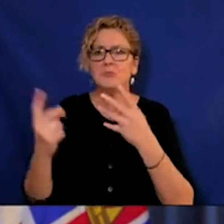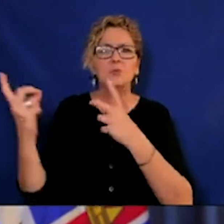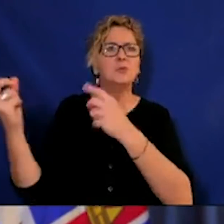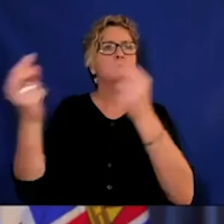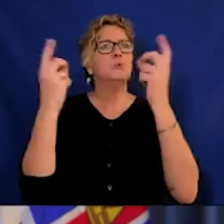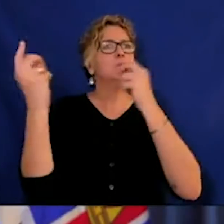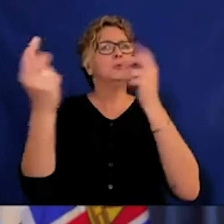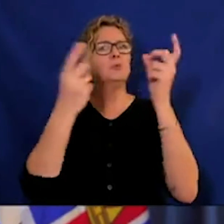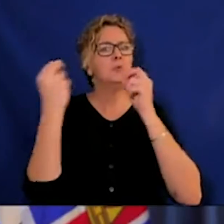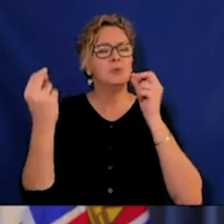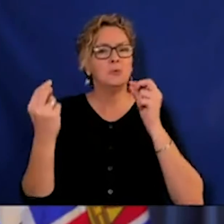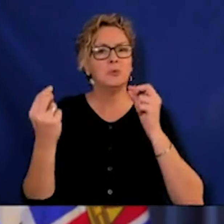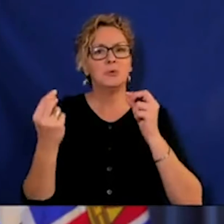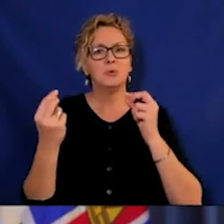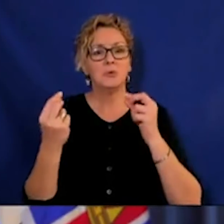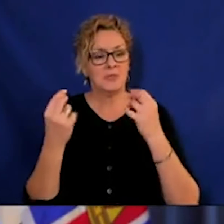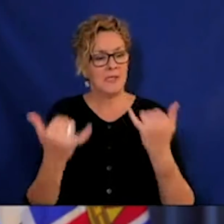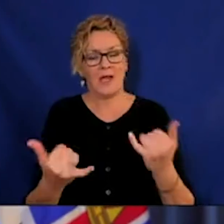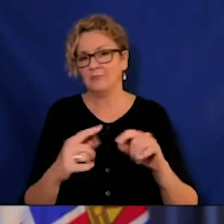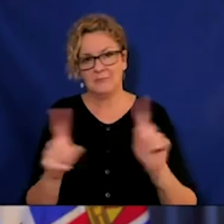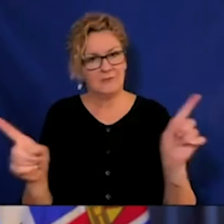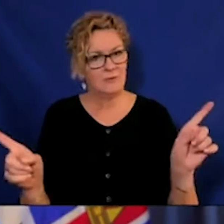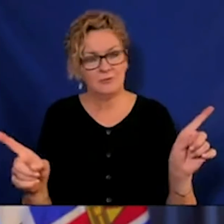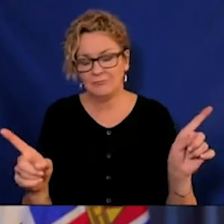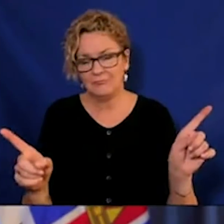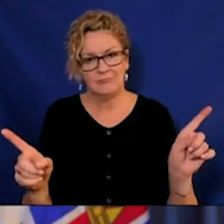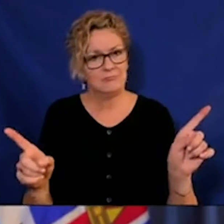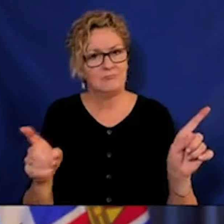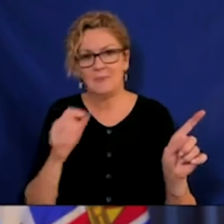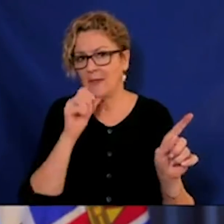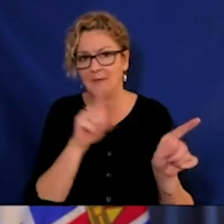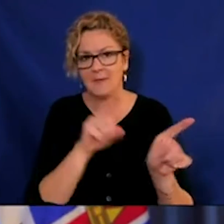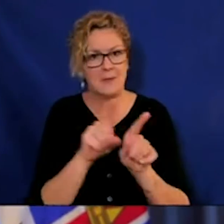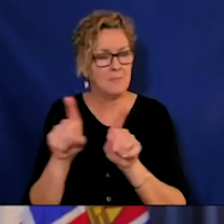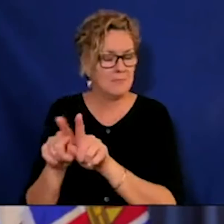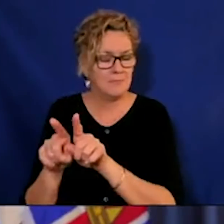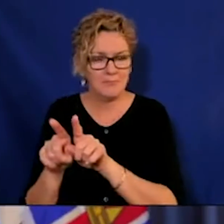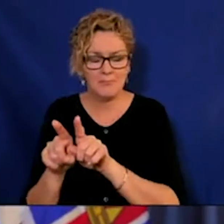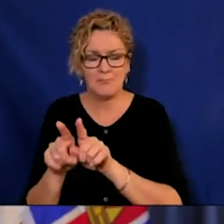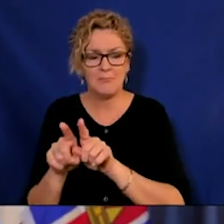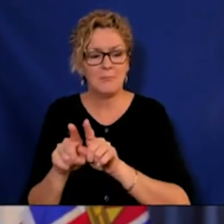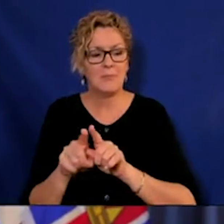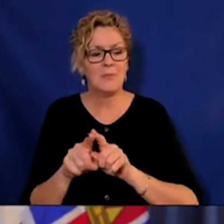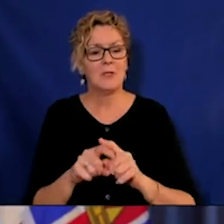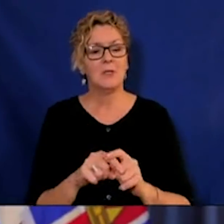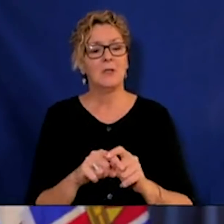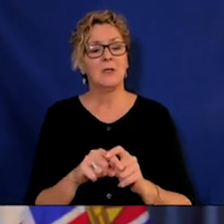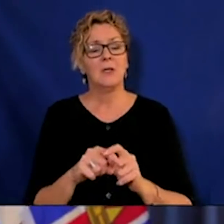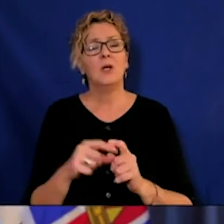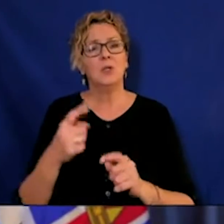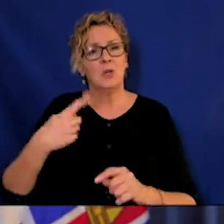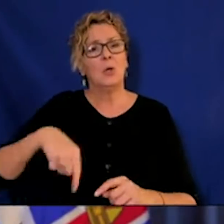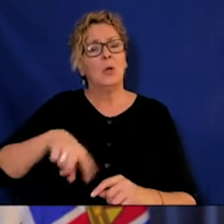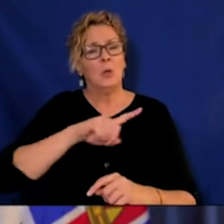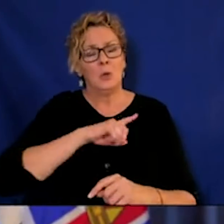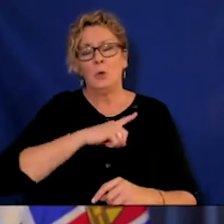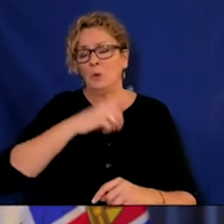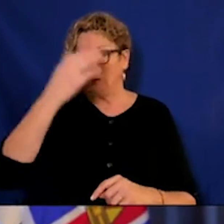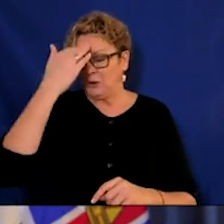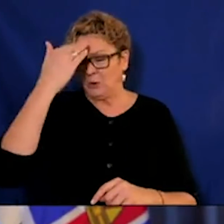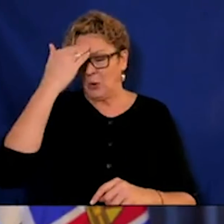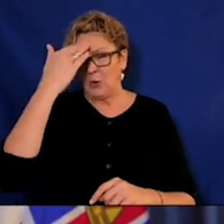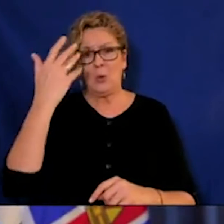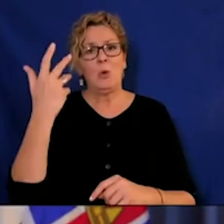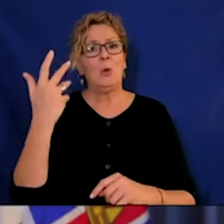and admire people in British Columbia and faith communities and the community as a whole who have done extraordinary things during this